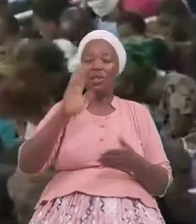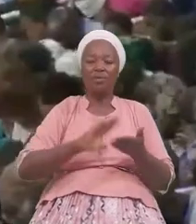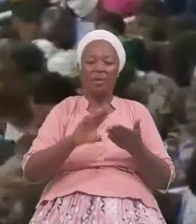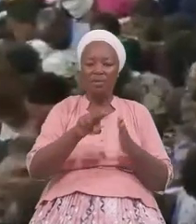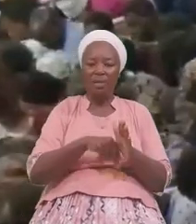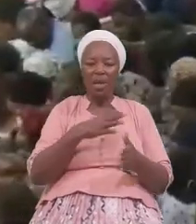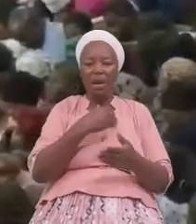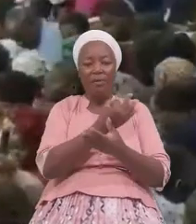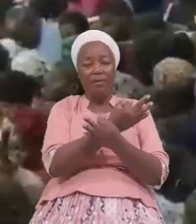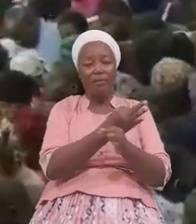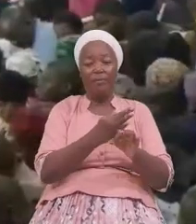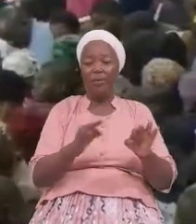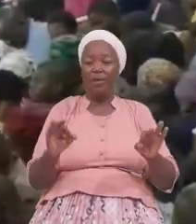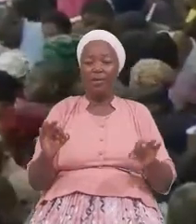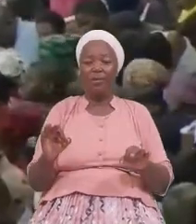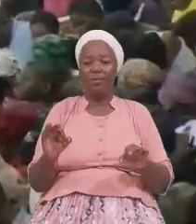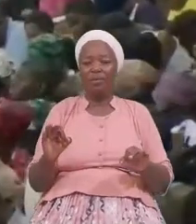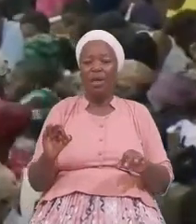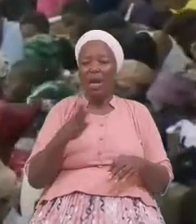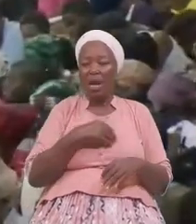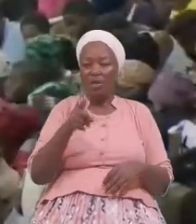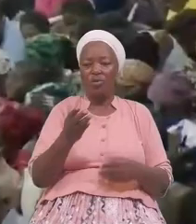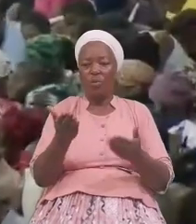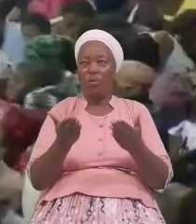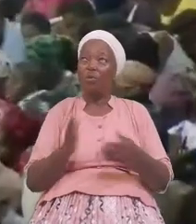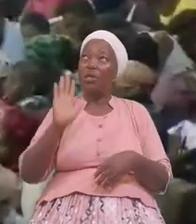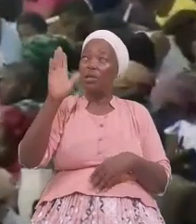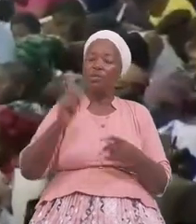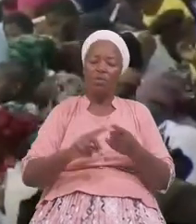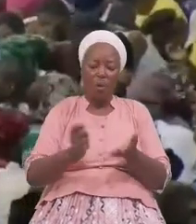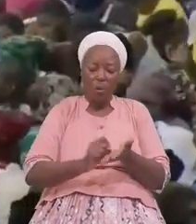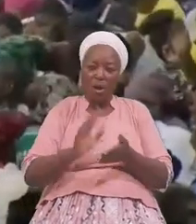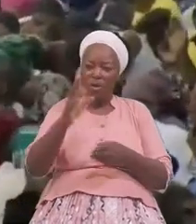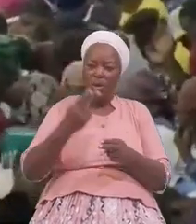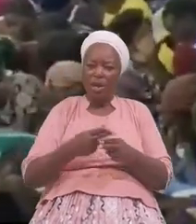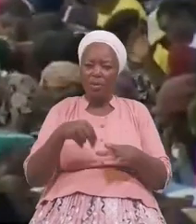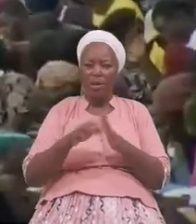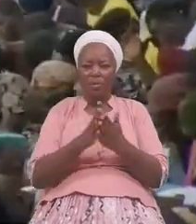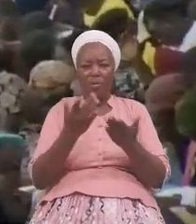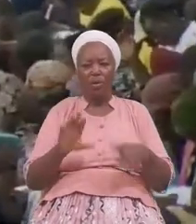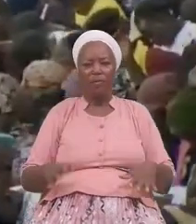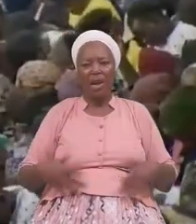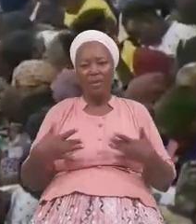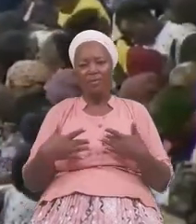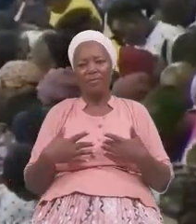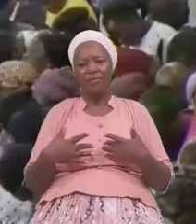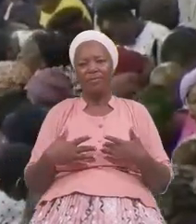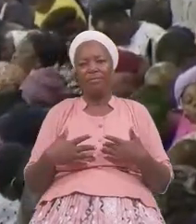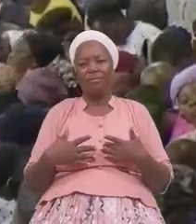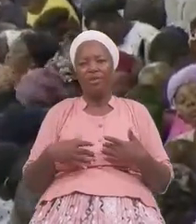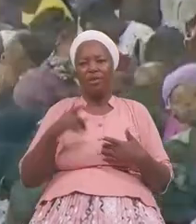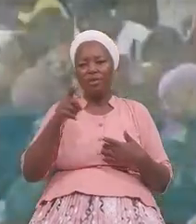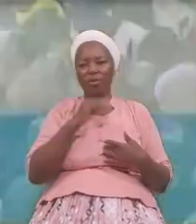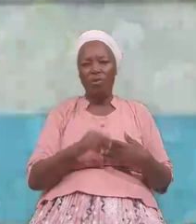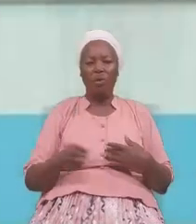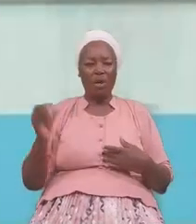and freedom. And you want Him to write your name in the book of life. You are